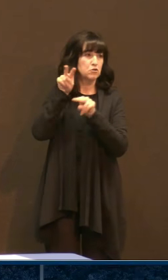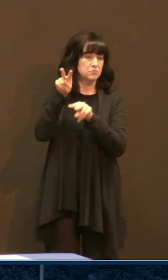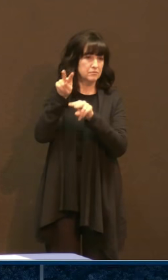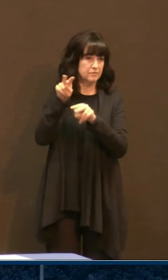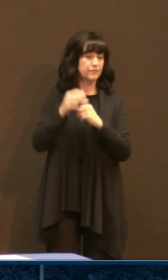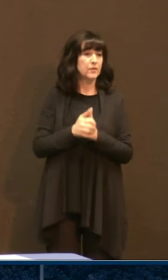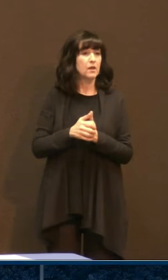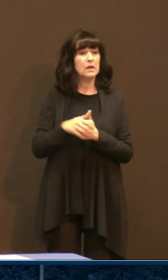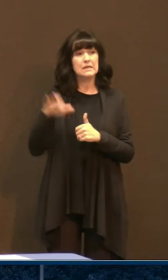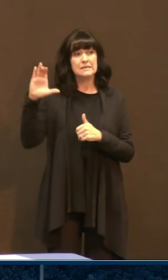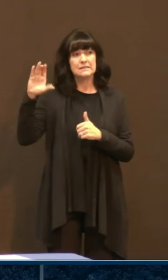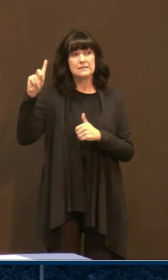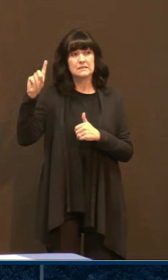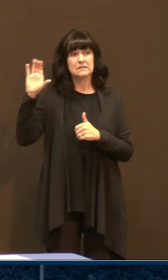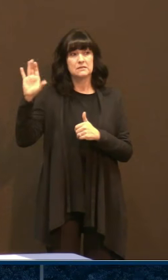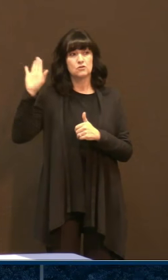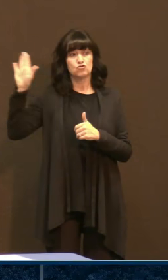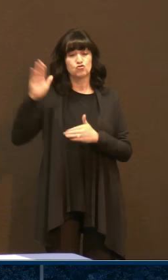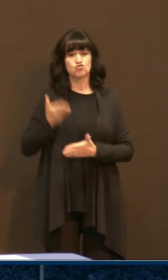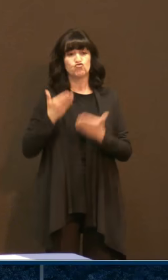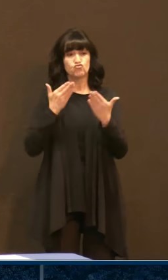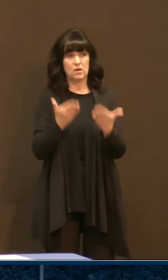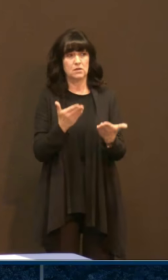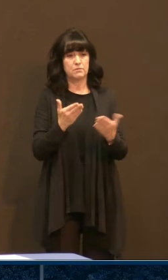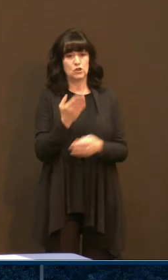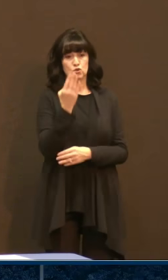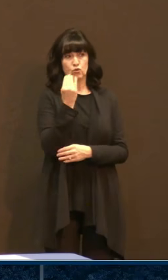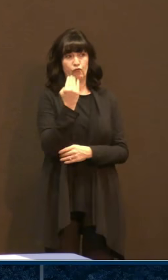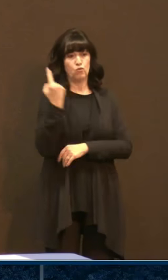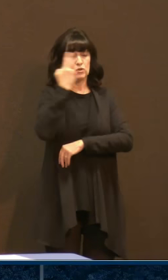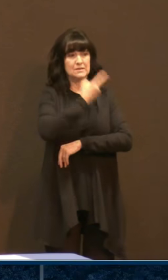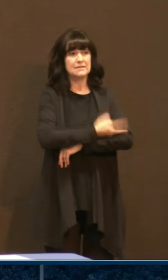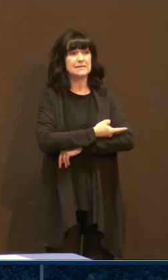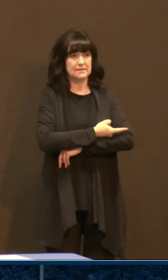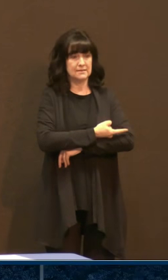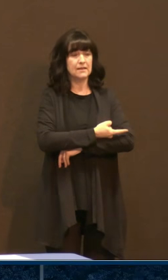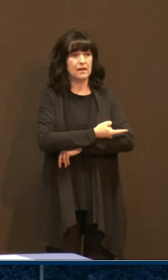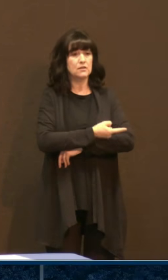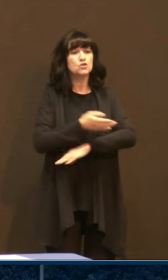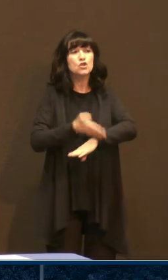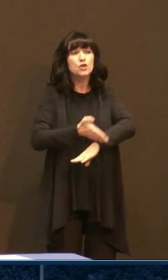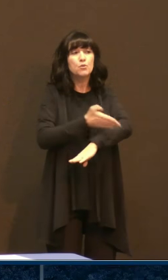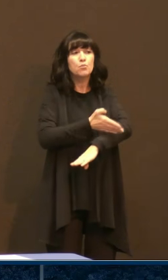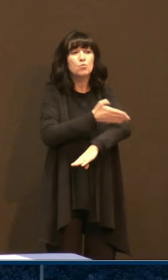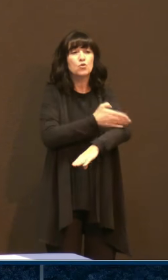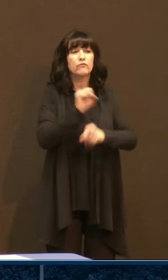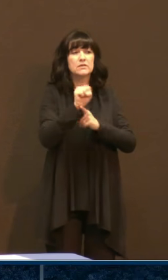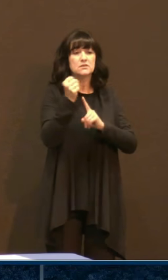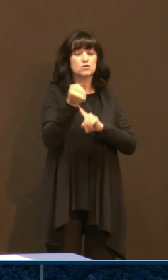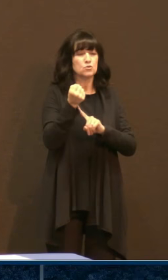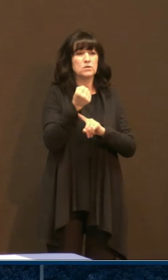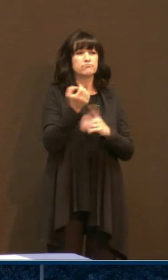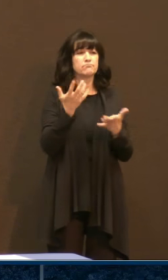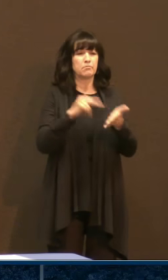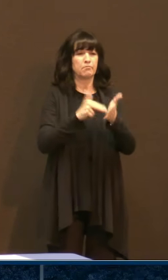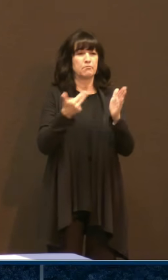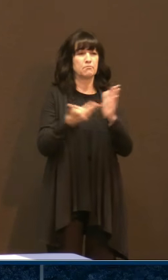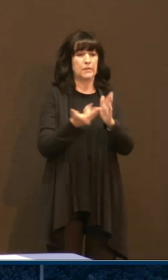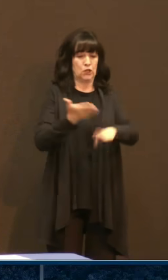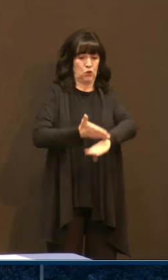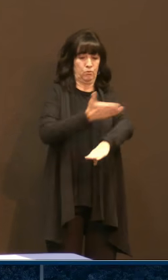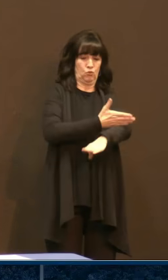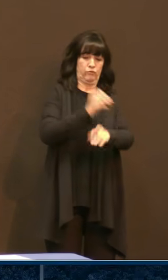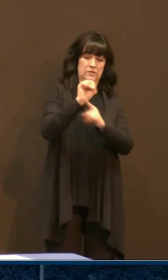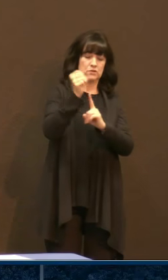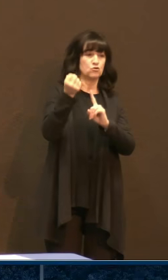recommending is 14 days of improving conditions, however you define improving conditions. Their initial